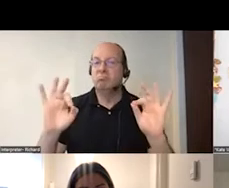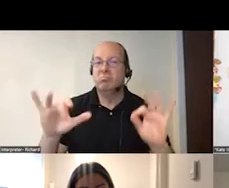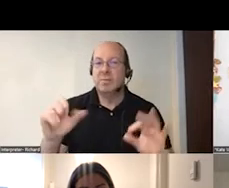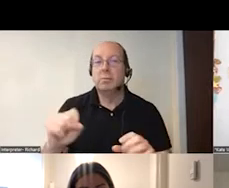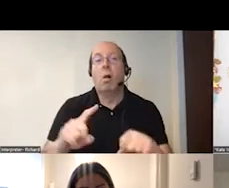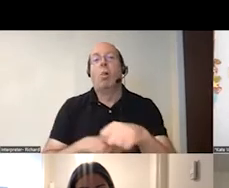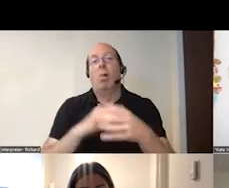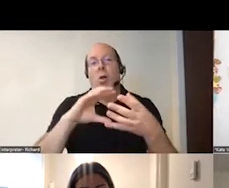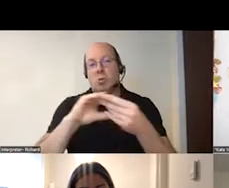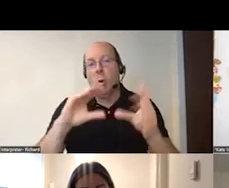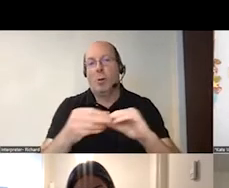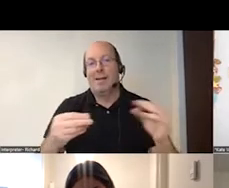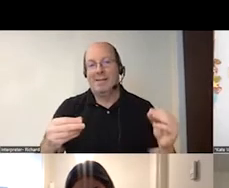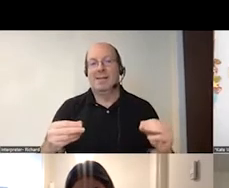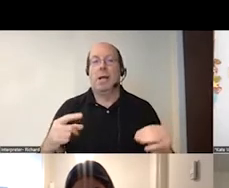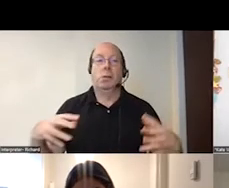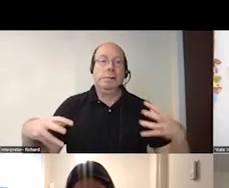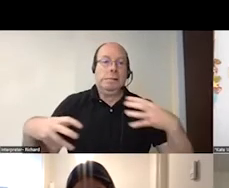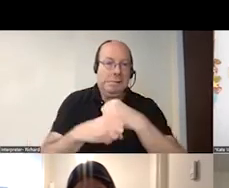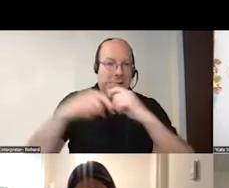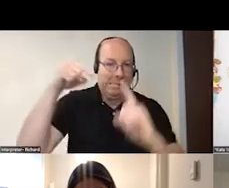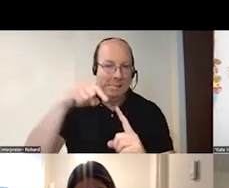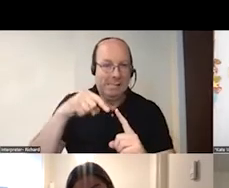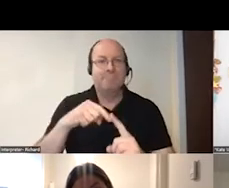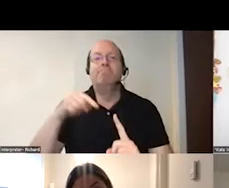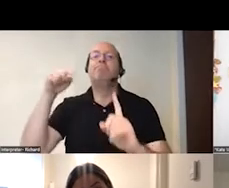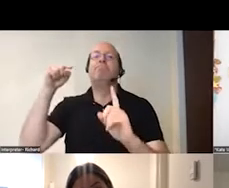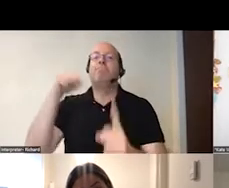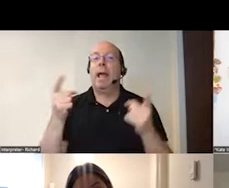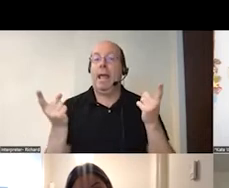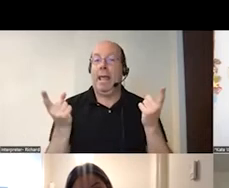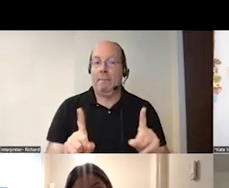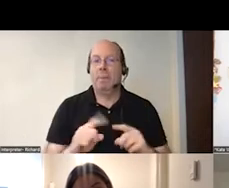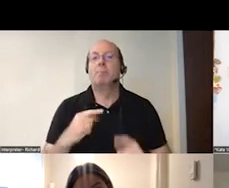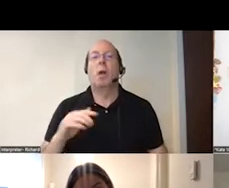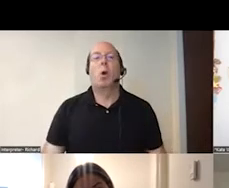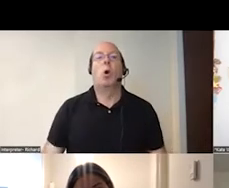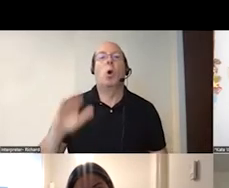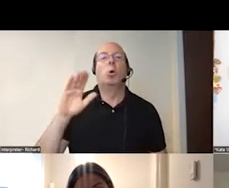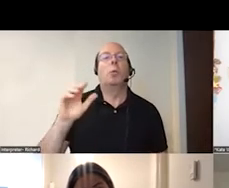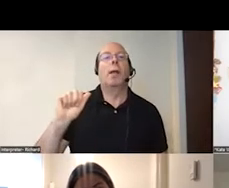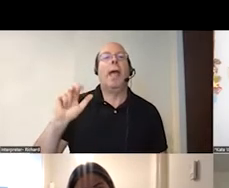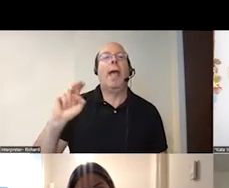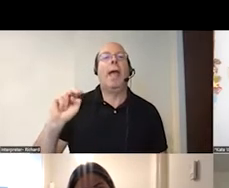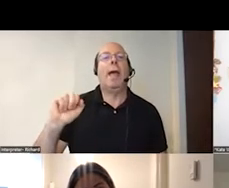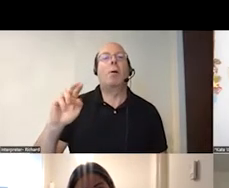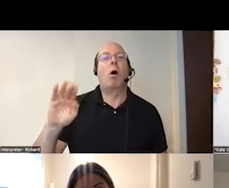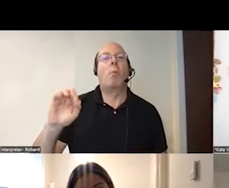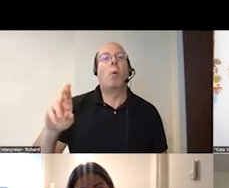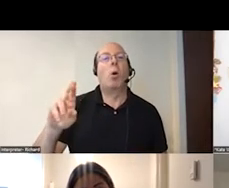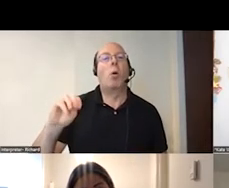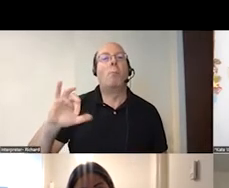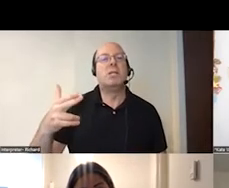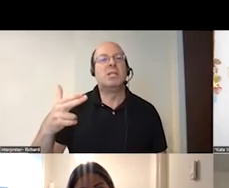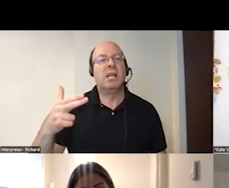long story, so I'm trying to make it brief. But essentially, I grew up in Ann Arbor, Michigan. I feel like when you grow up in